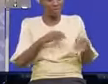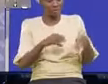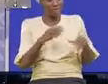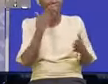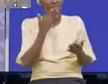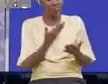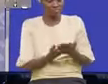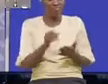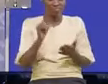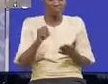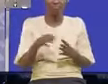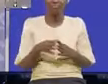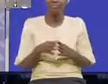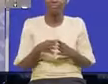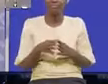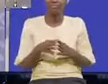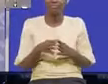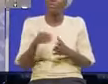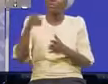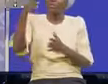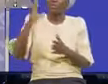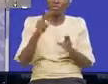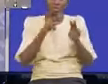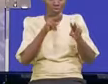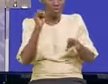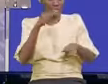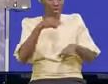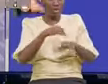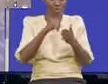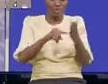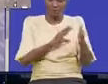na mau po nu ke Kristo wa enyo